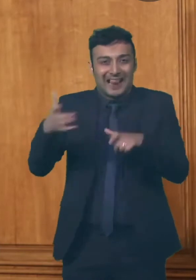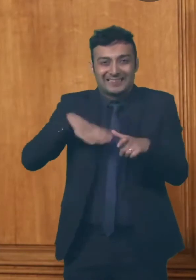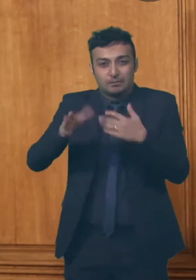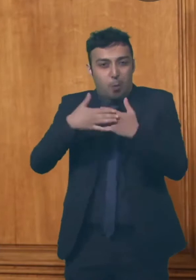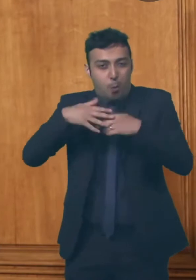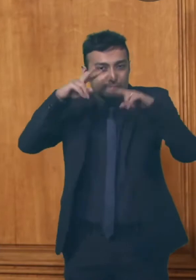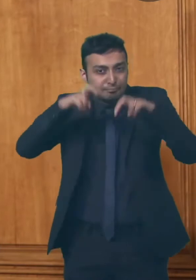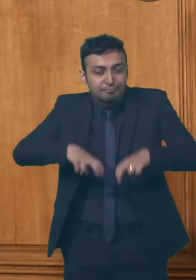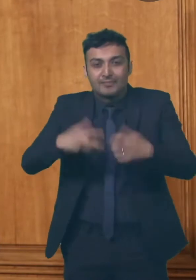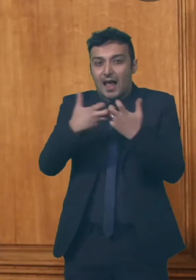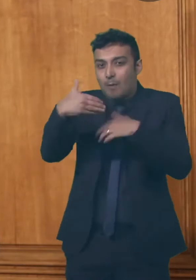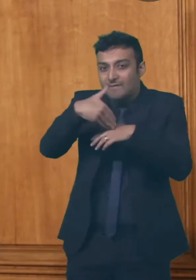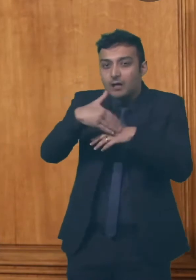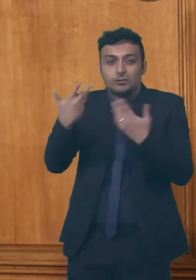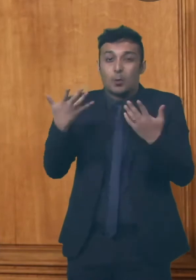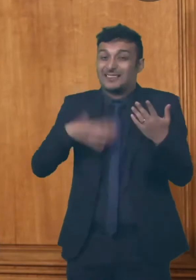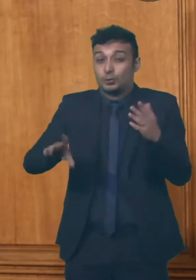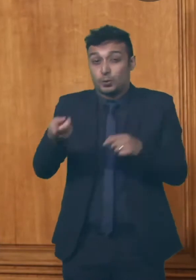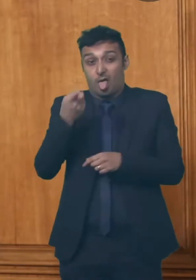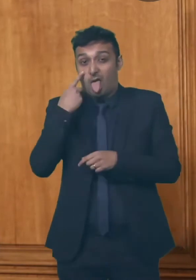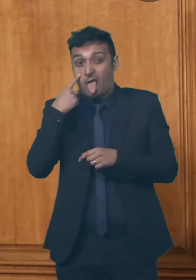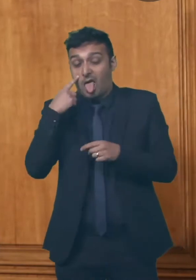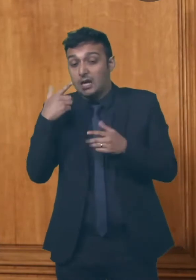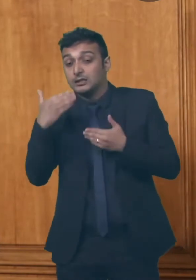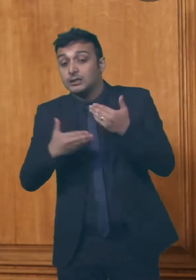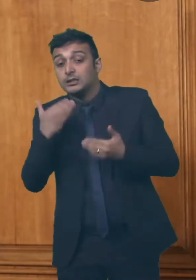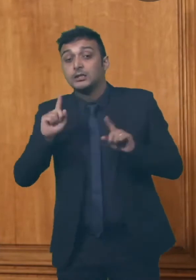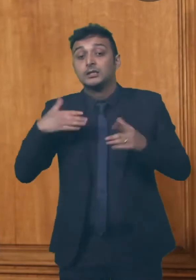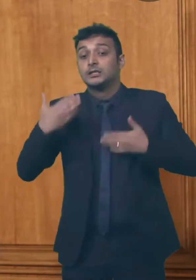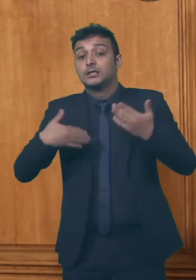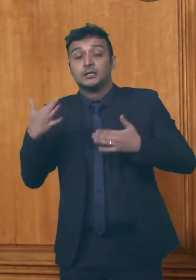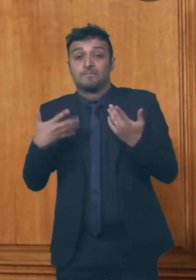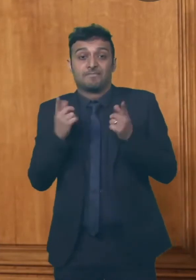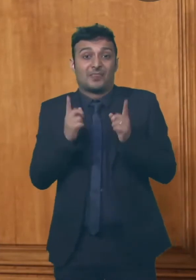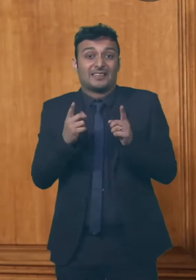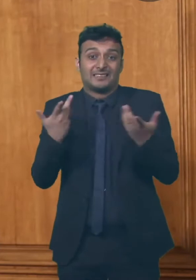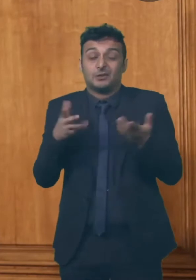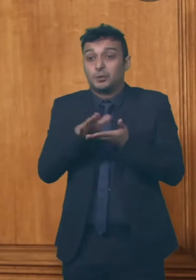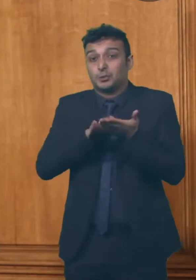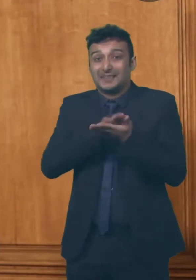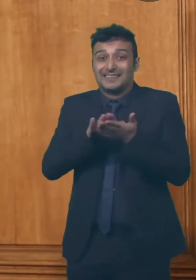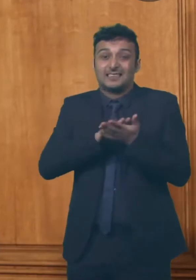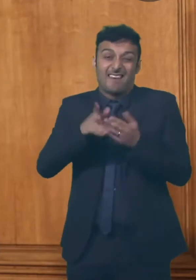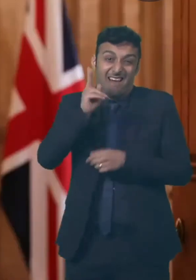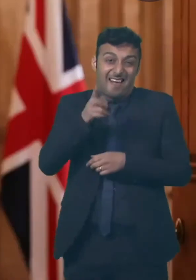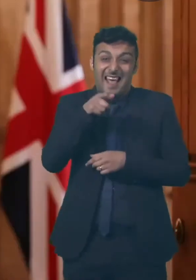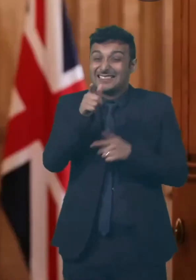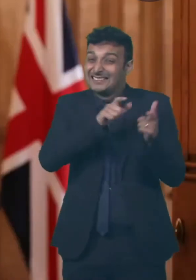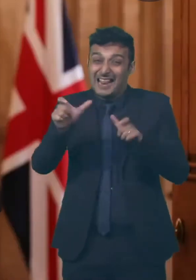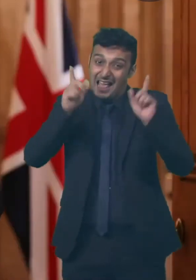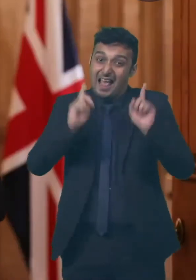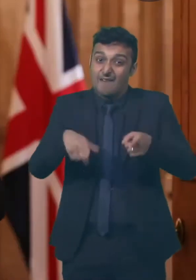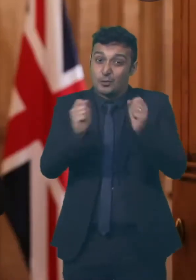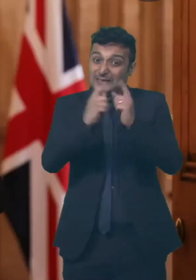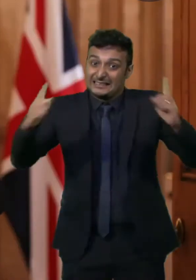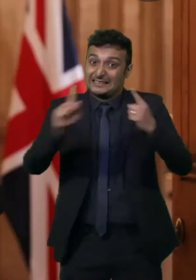to see what's happening. So again, the strong message is keep practicing those social distancing measures. Thank you. Thanks very much, Jenny. Let's